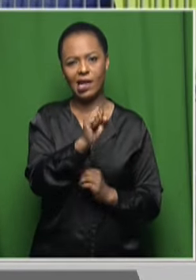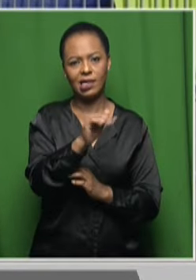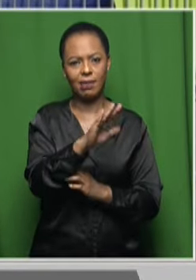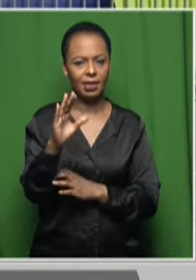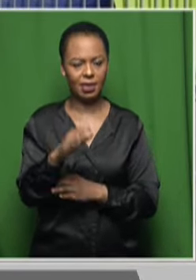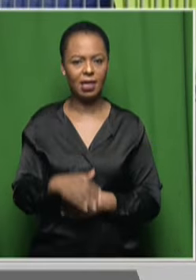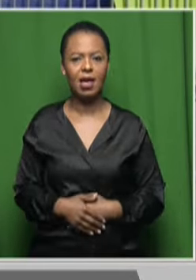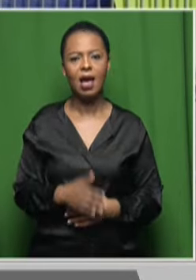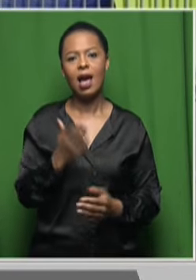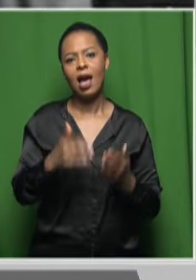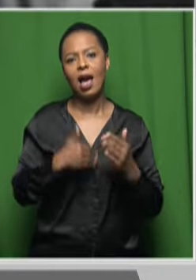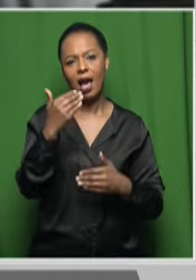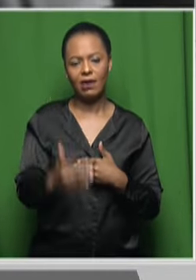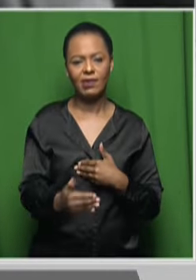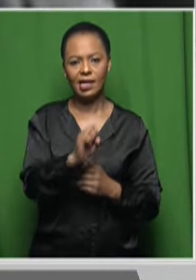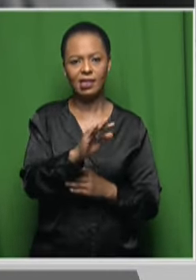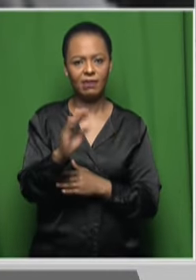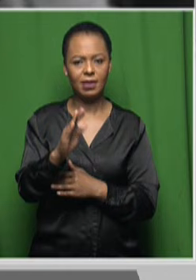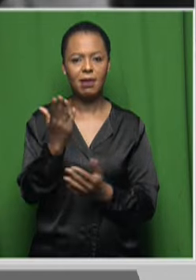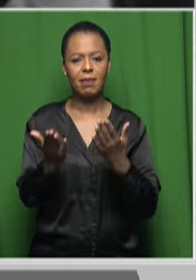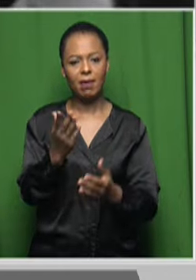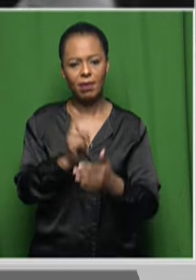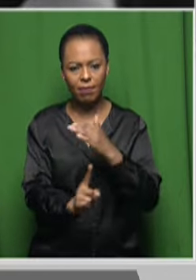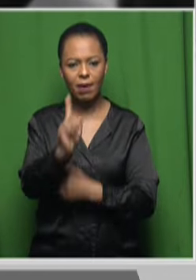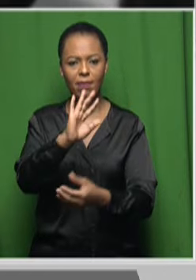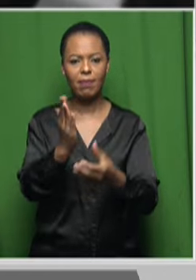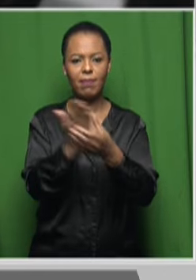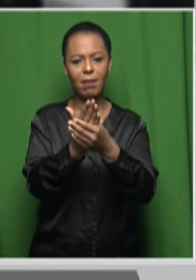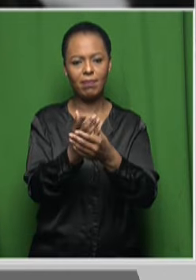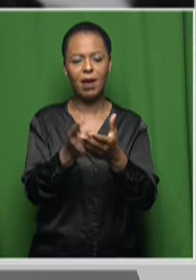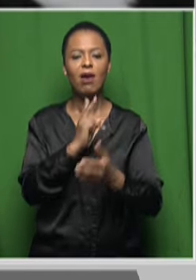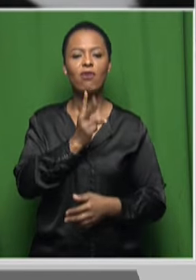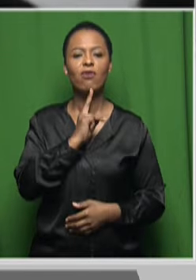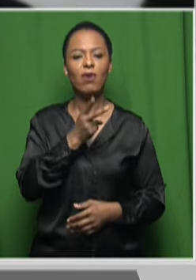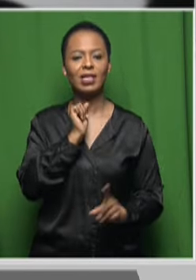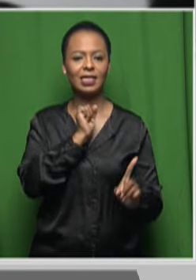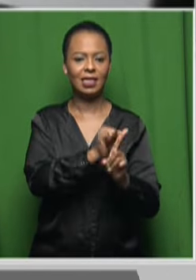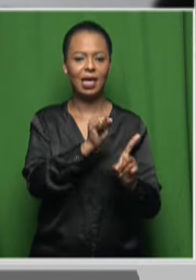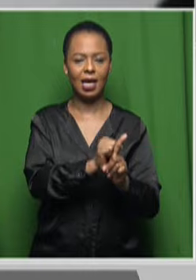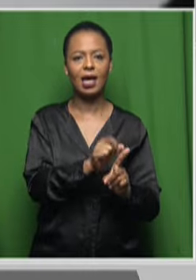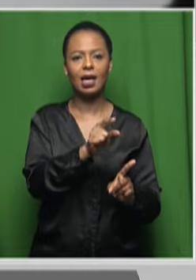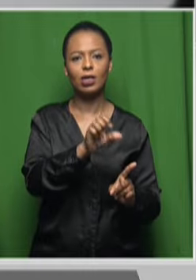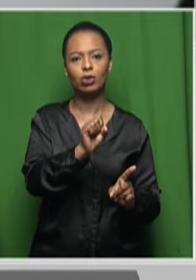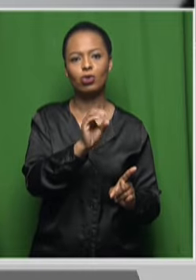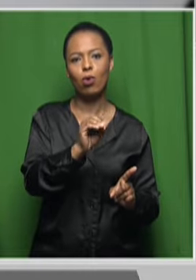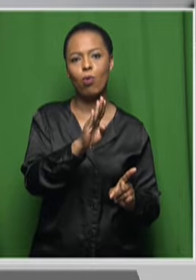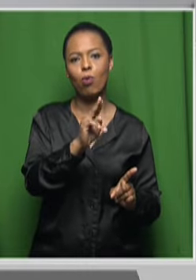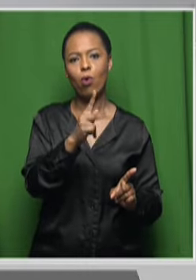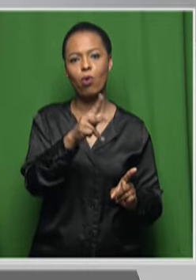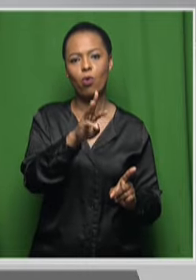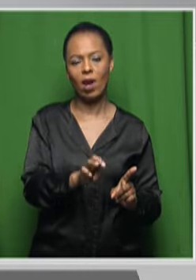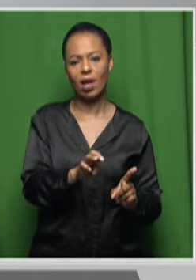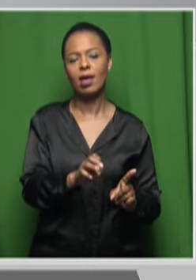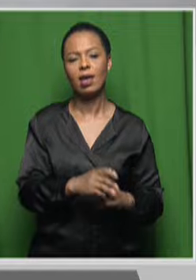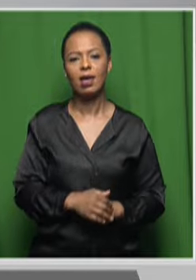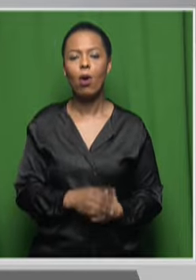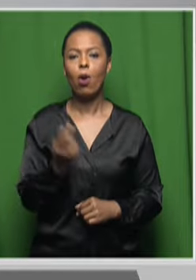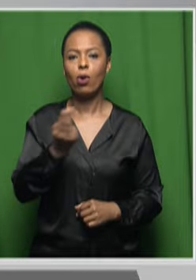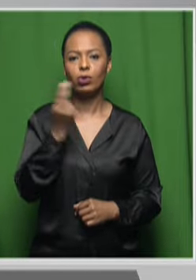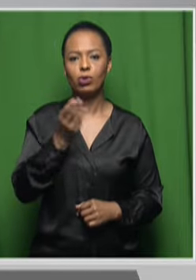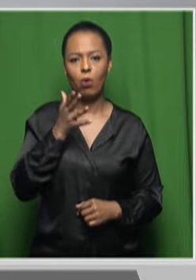interview, you will also go straight to your archives and look for Sobukwe's voice recordings there. Because there must be somewhere. We also